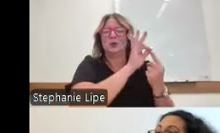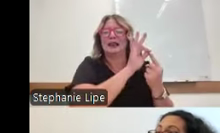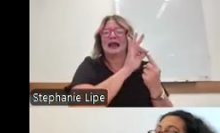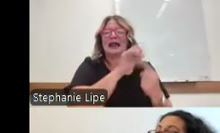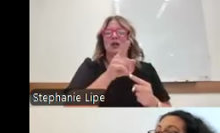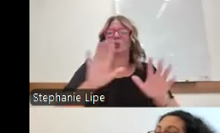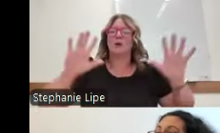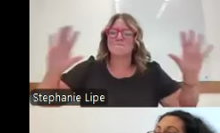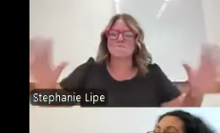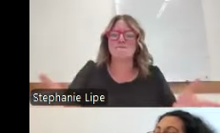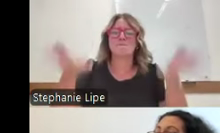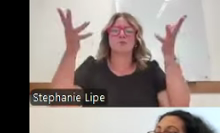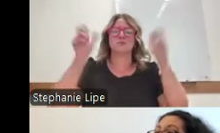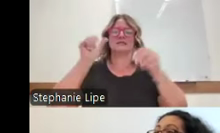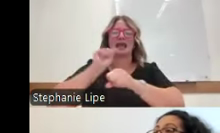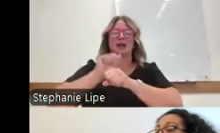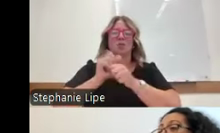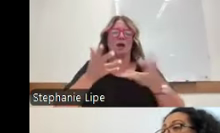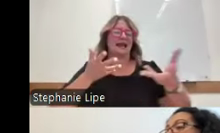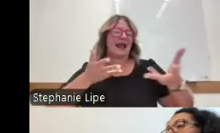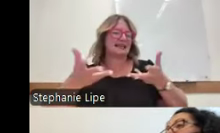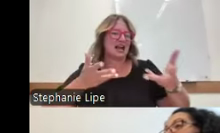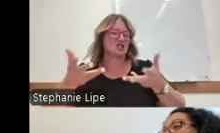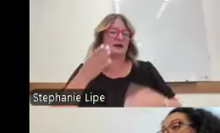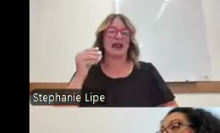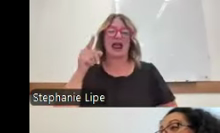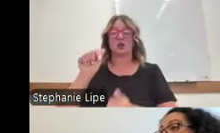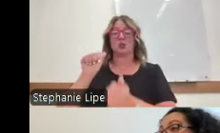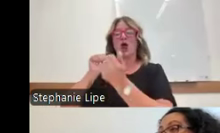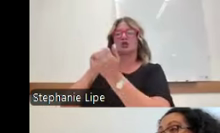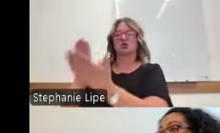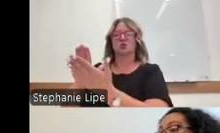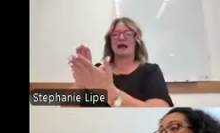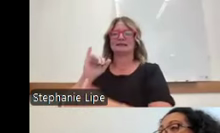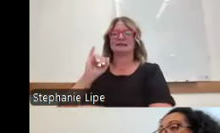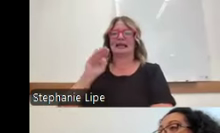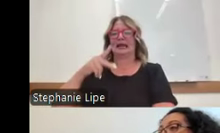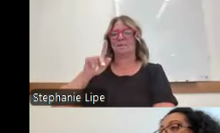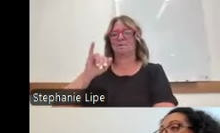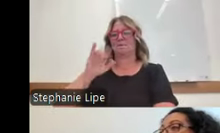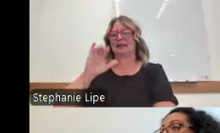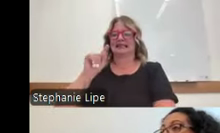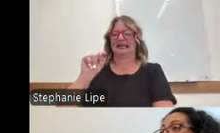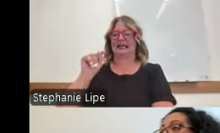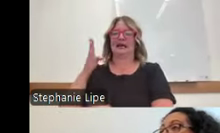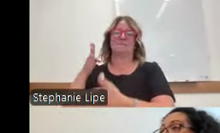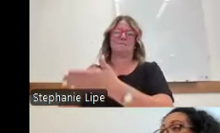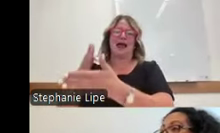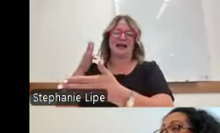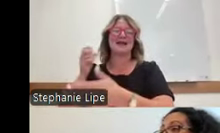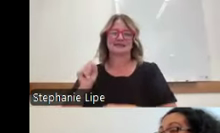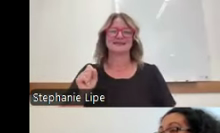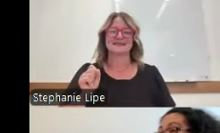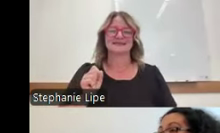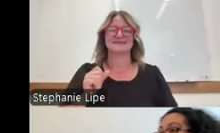each employee's relationship to the employer is unique and can promote engagement, and you can address